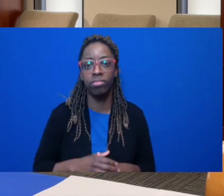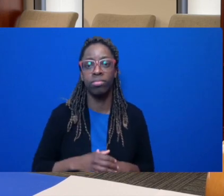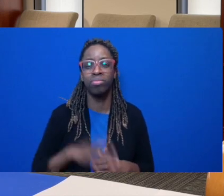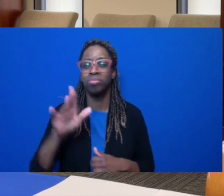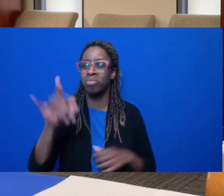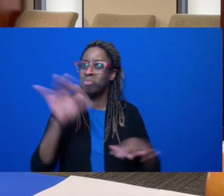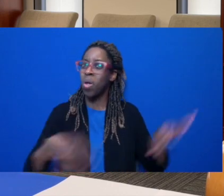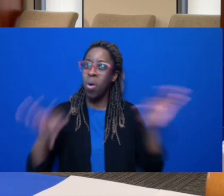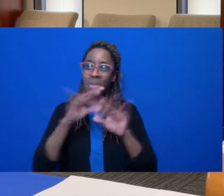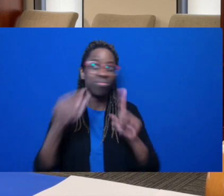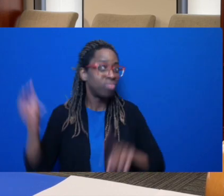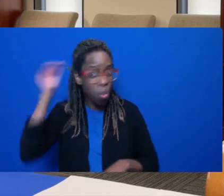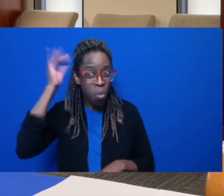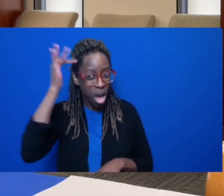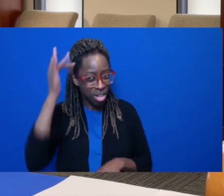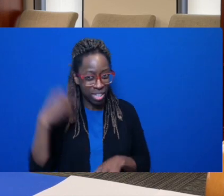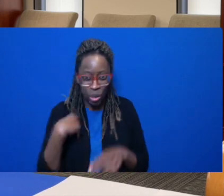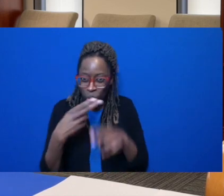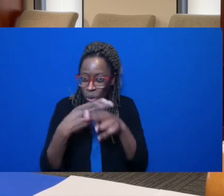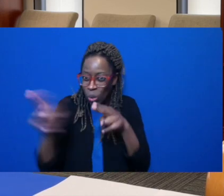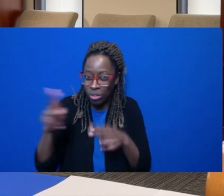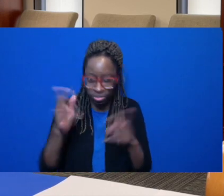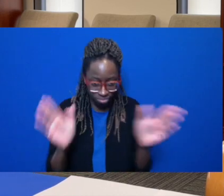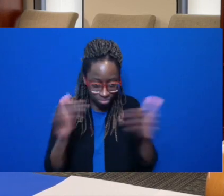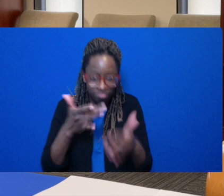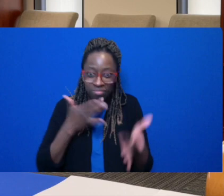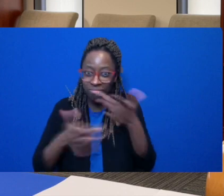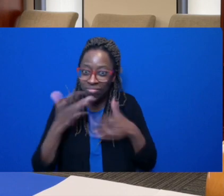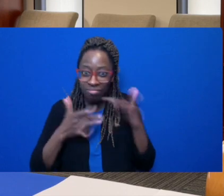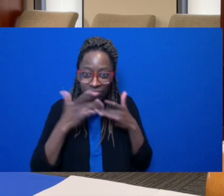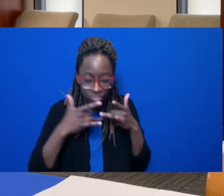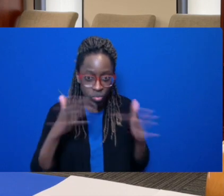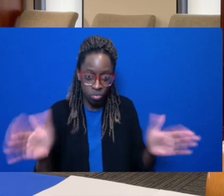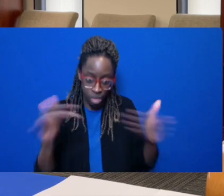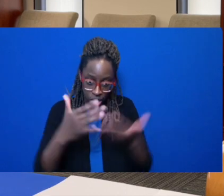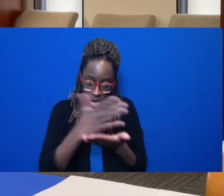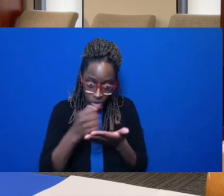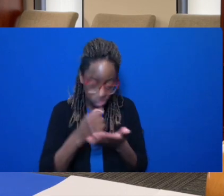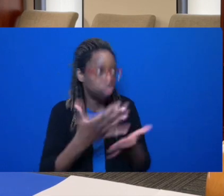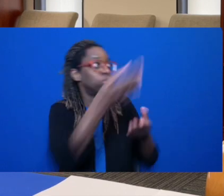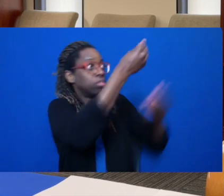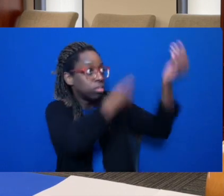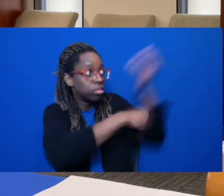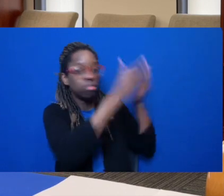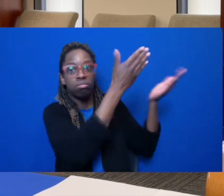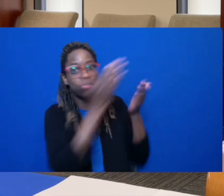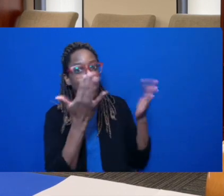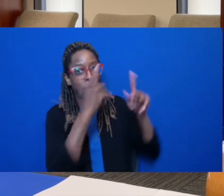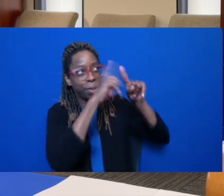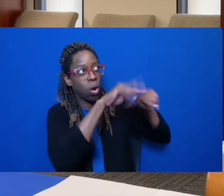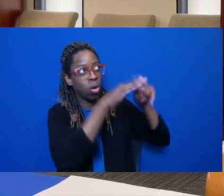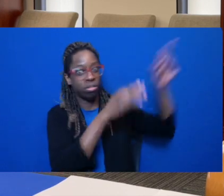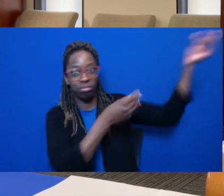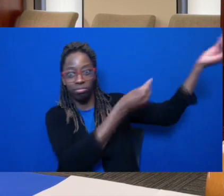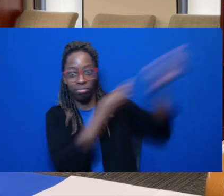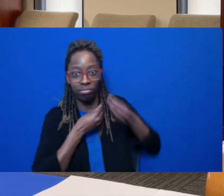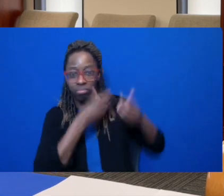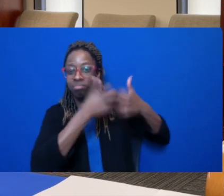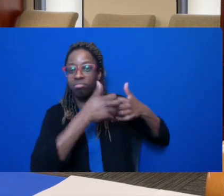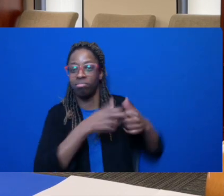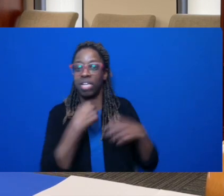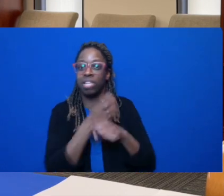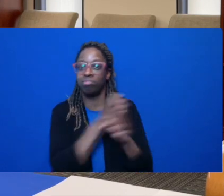but we're getting there. And I think, some of the things we've been hearing in the news is that the manufacturing processes have been ramping